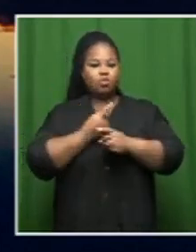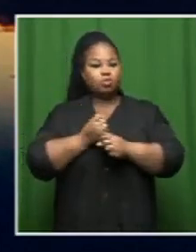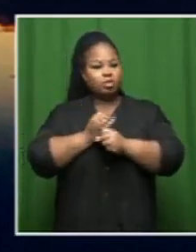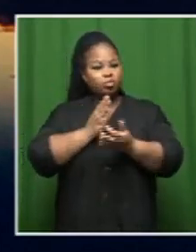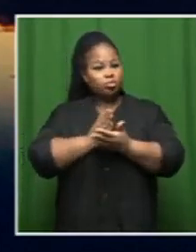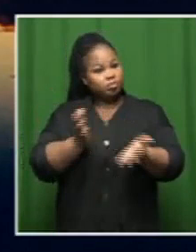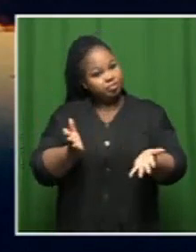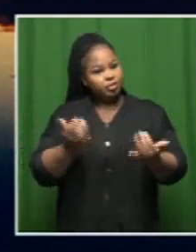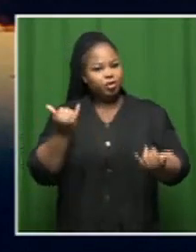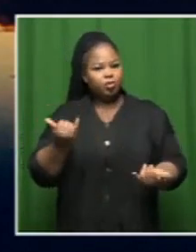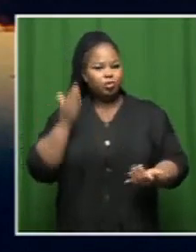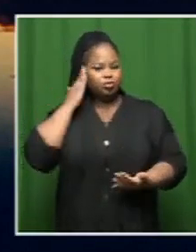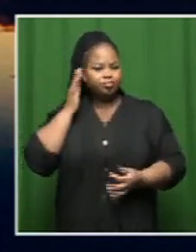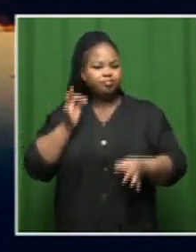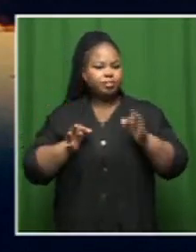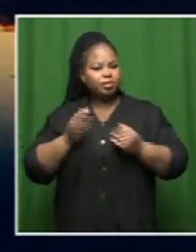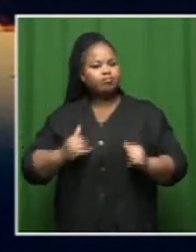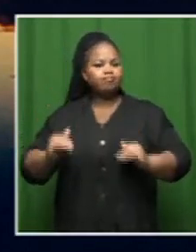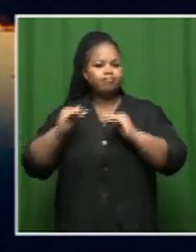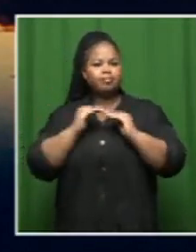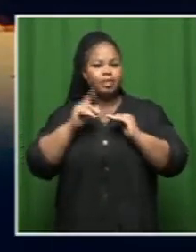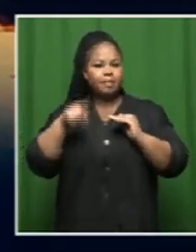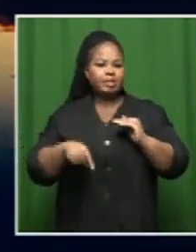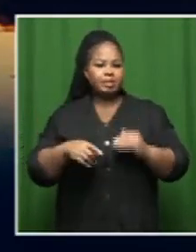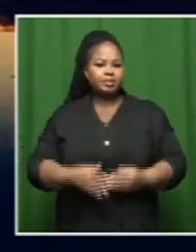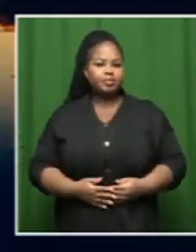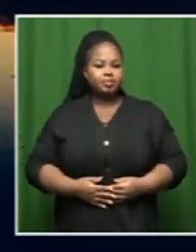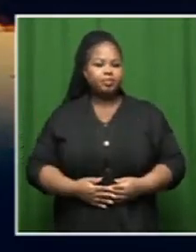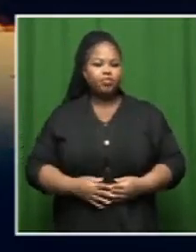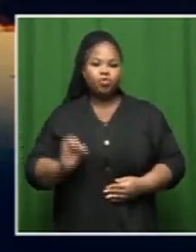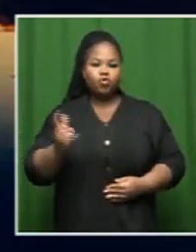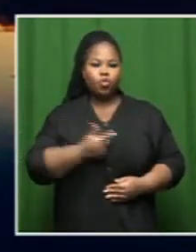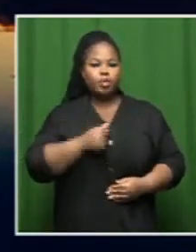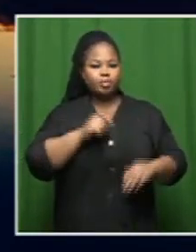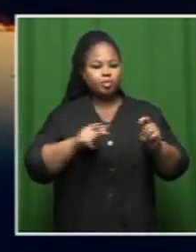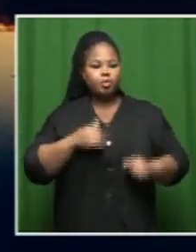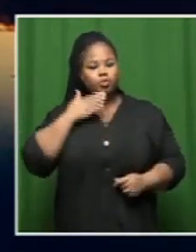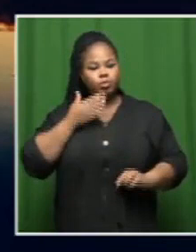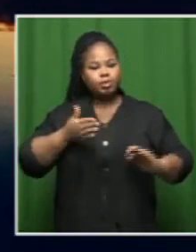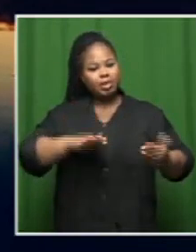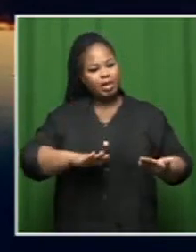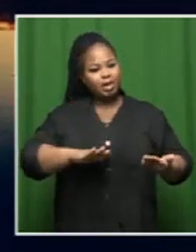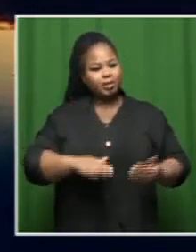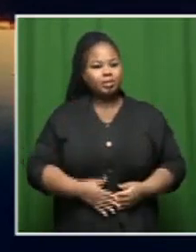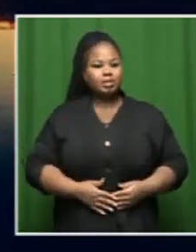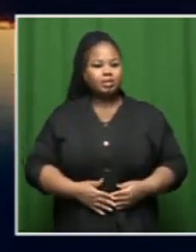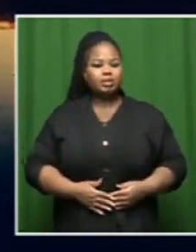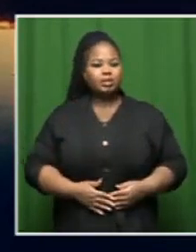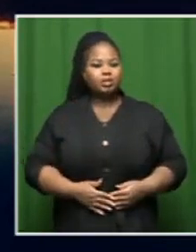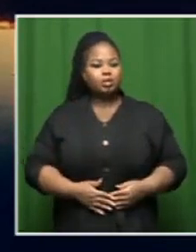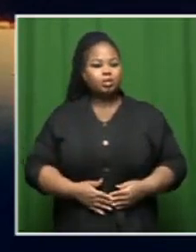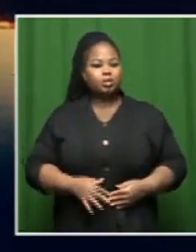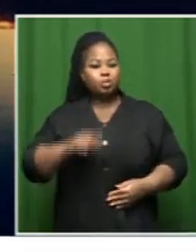sure that justice will ultimately be served for all those who perished, all those who lost their